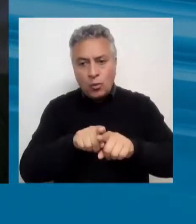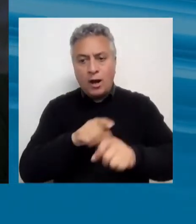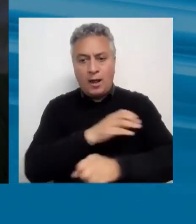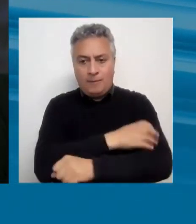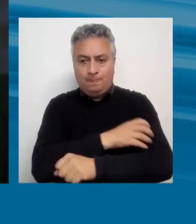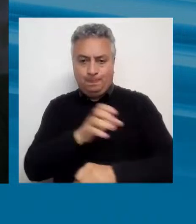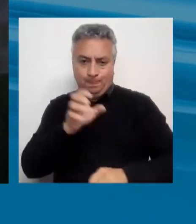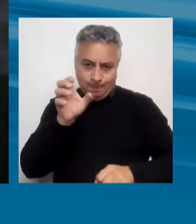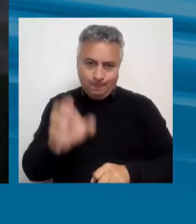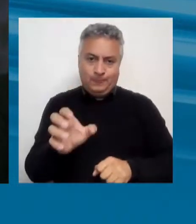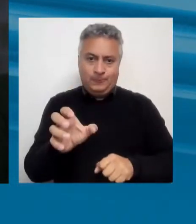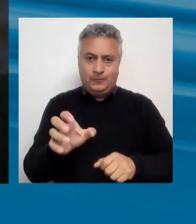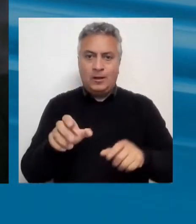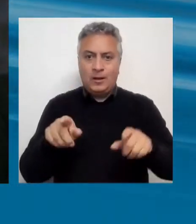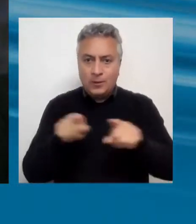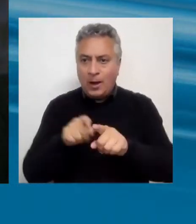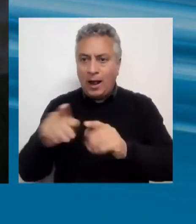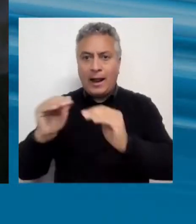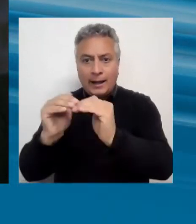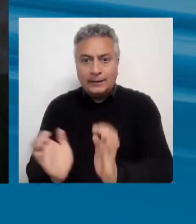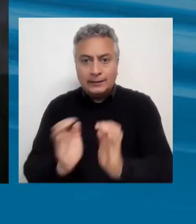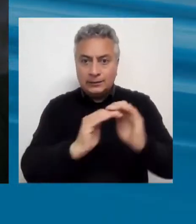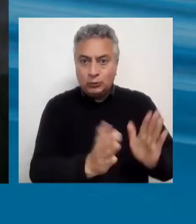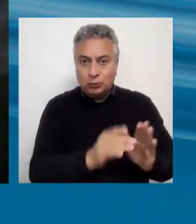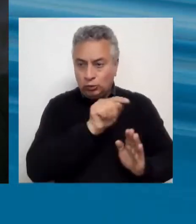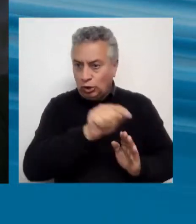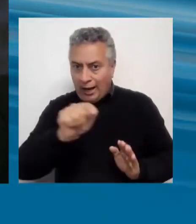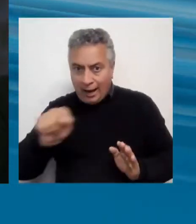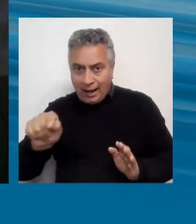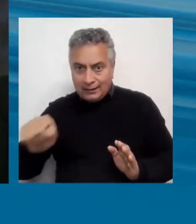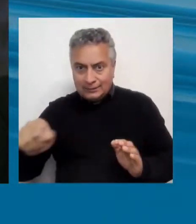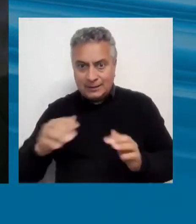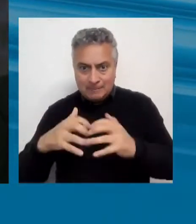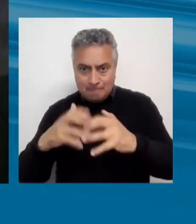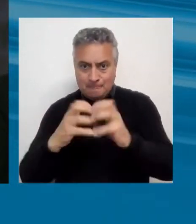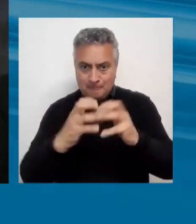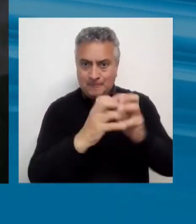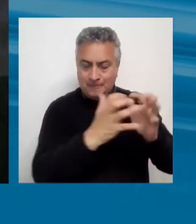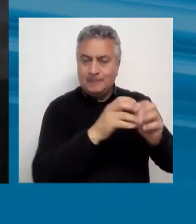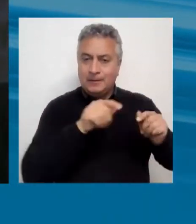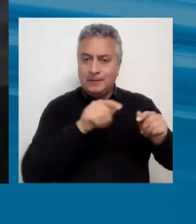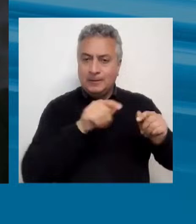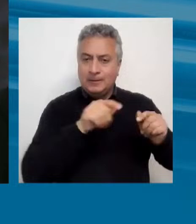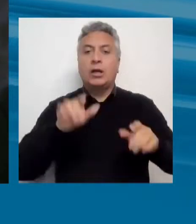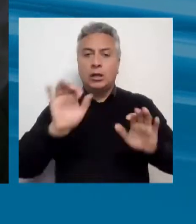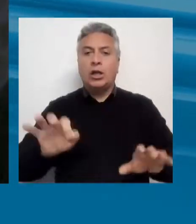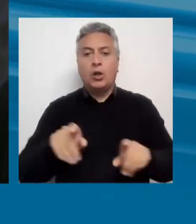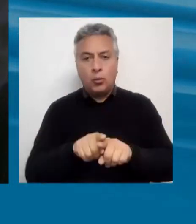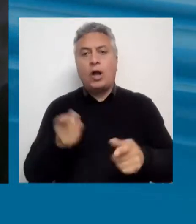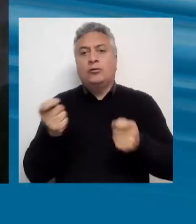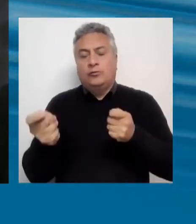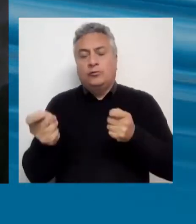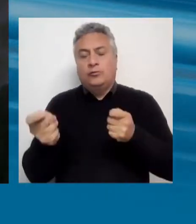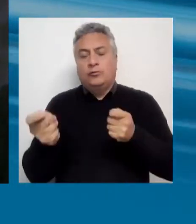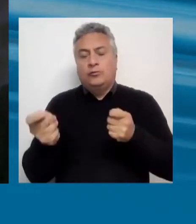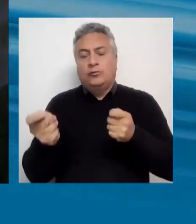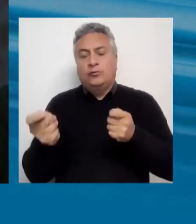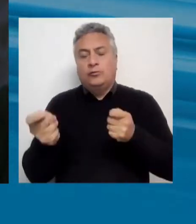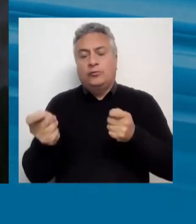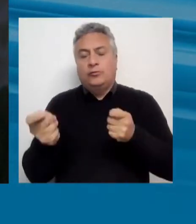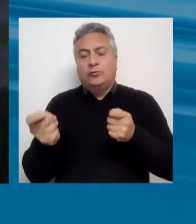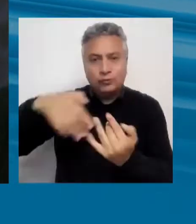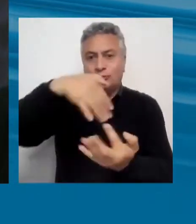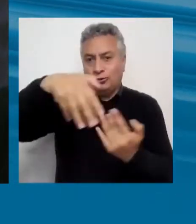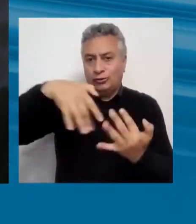that impede or hinder the implementation of certain capabilities and how